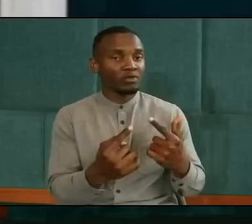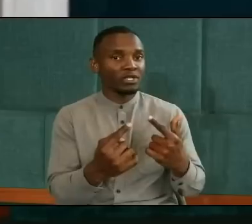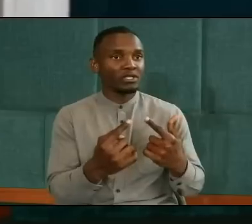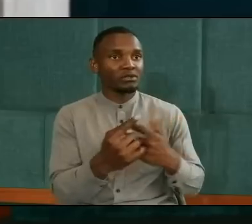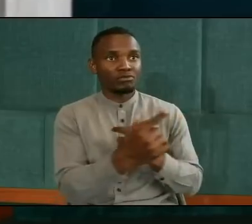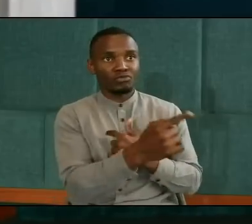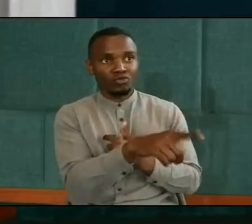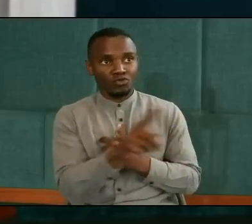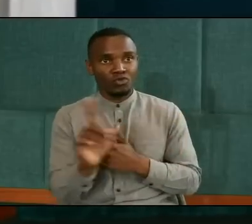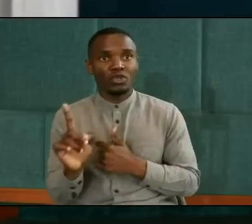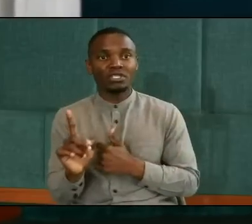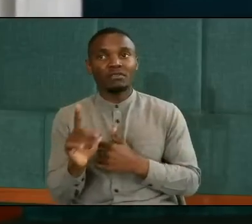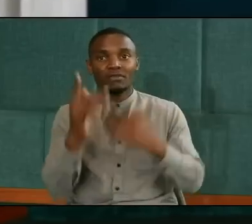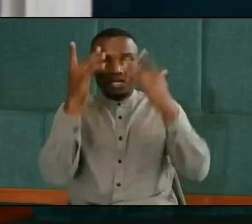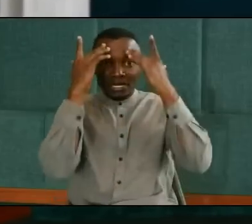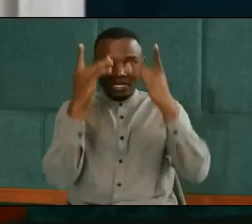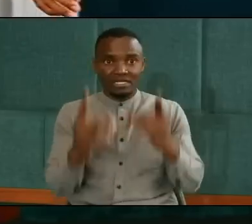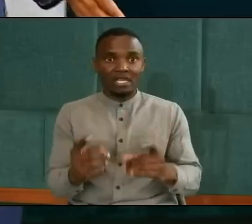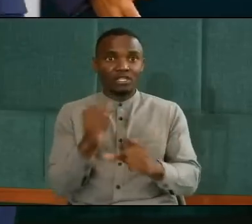decided